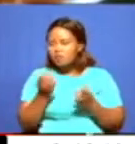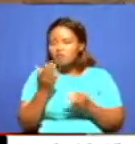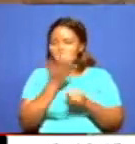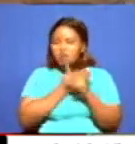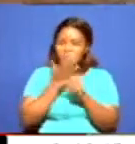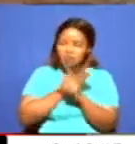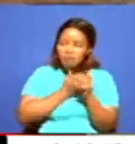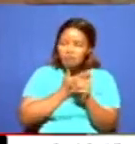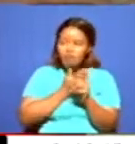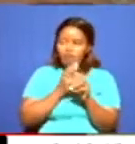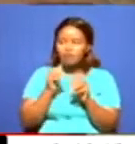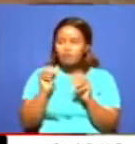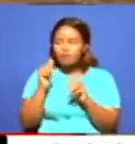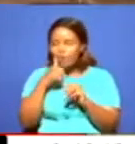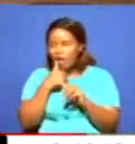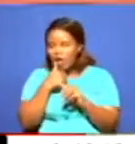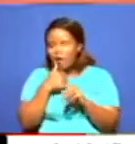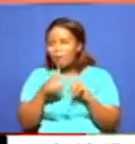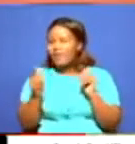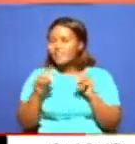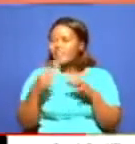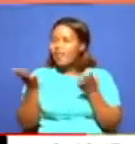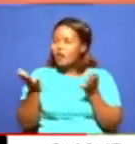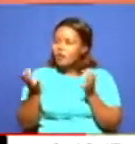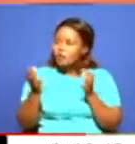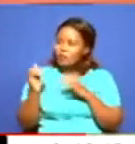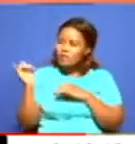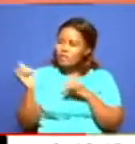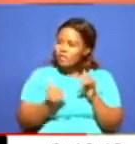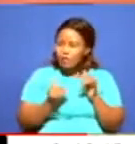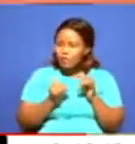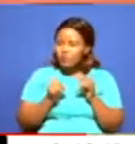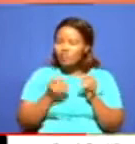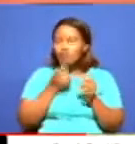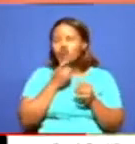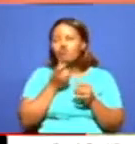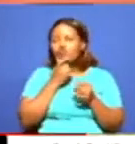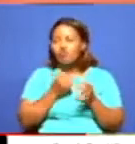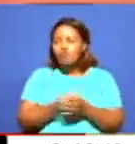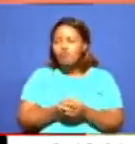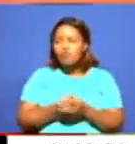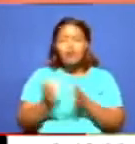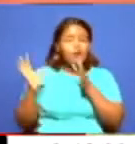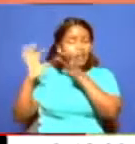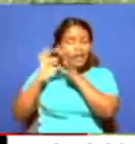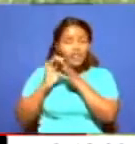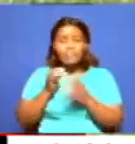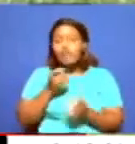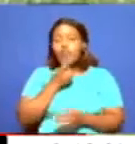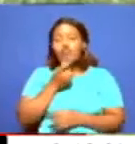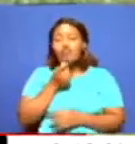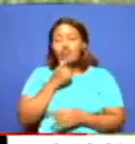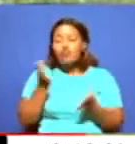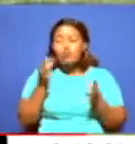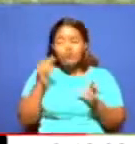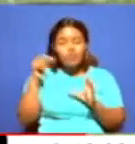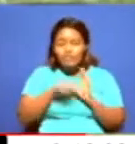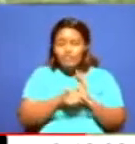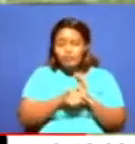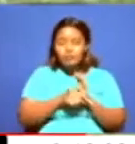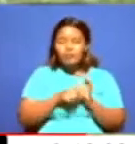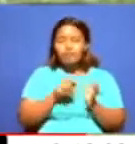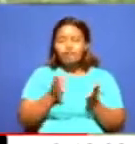the dish regarded in the Luo culture? Our culture is very rich on chicken because when, for example,